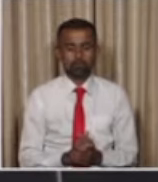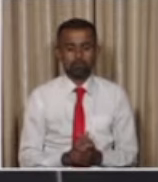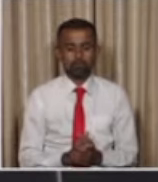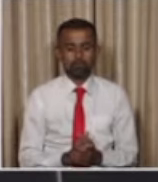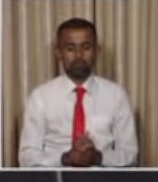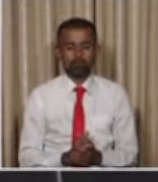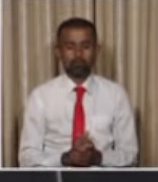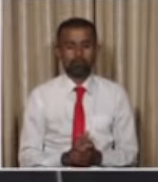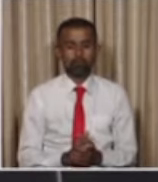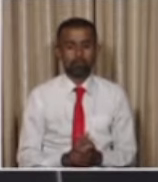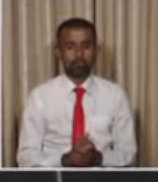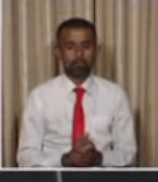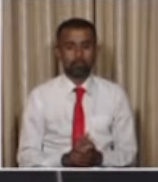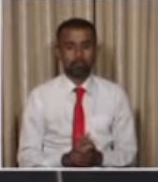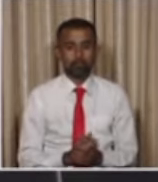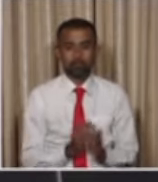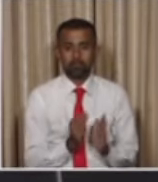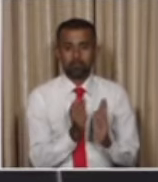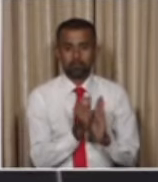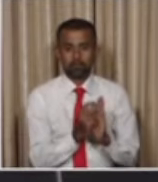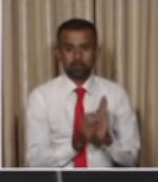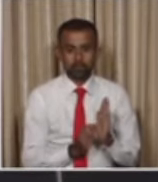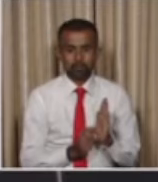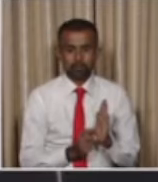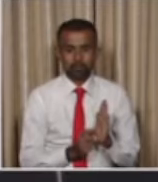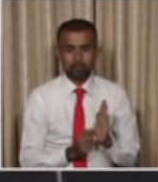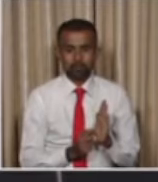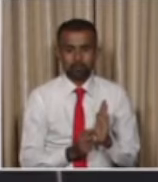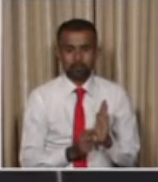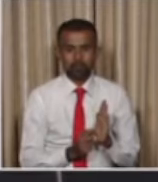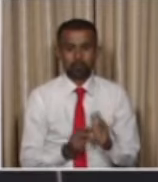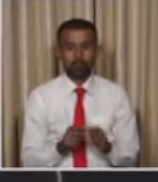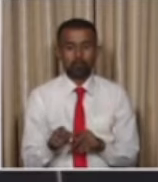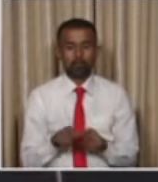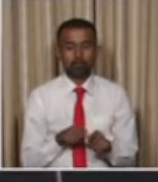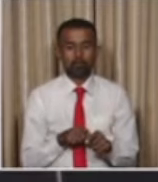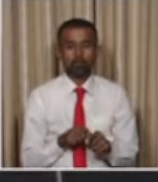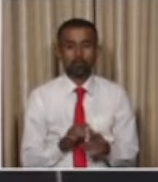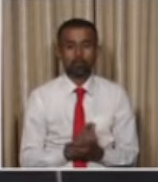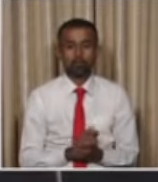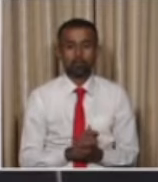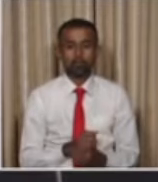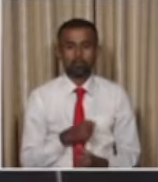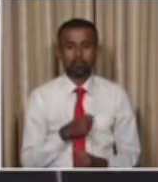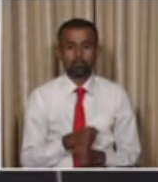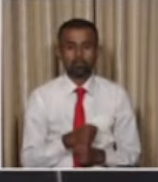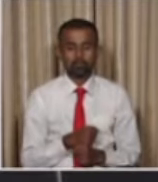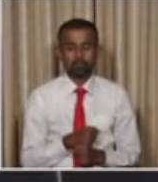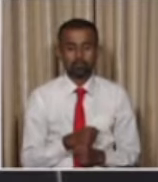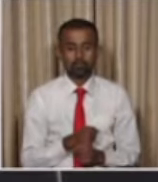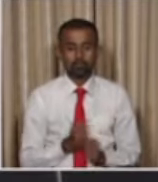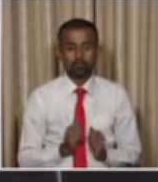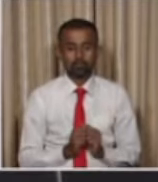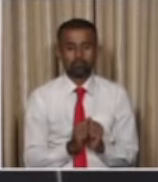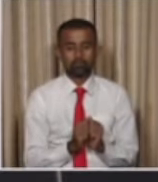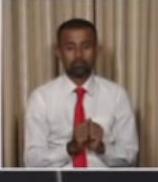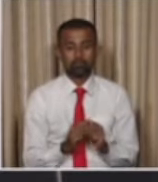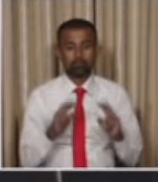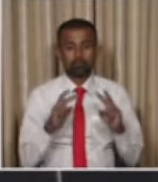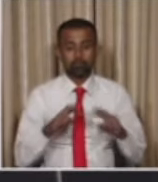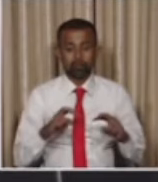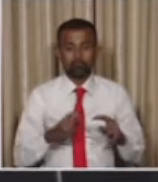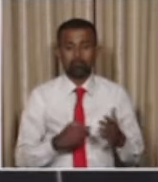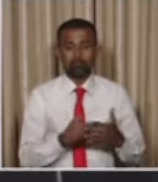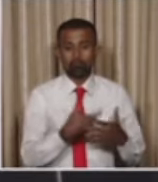an assessment on governance diagnostic report that the IMF has insisted. But while